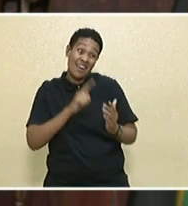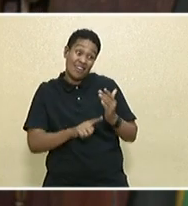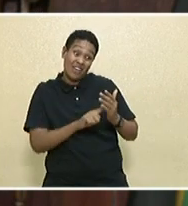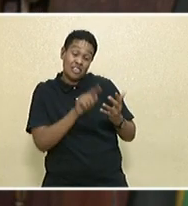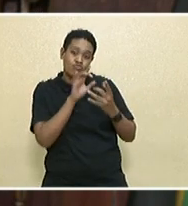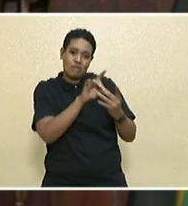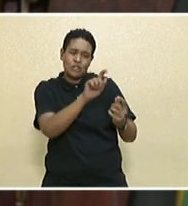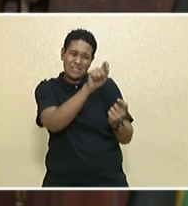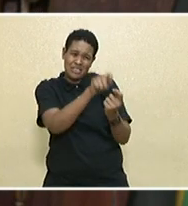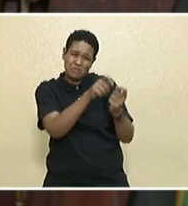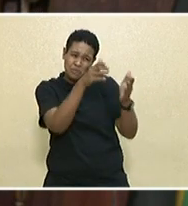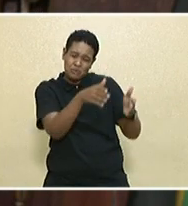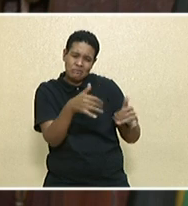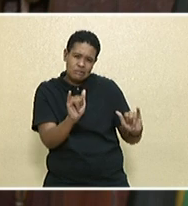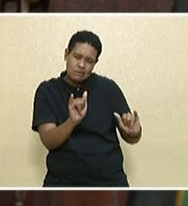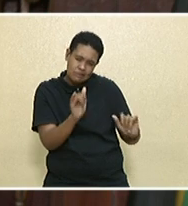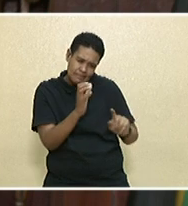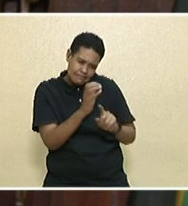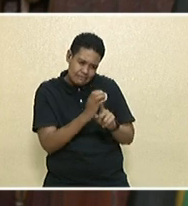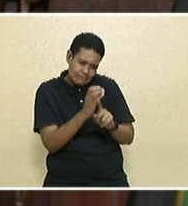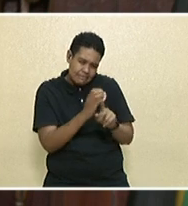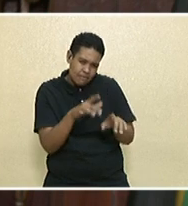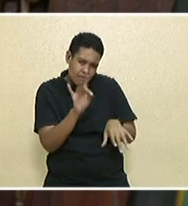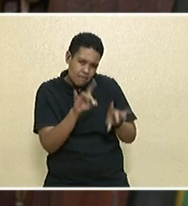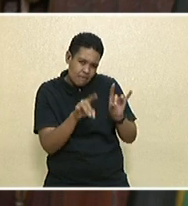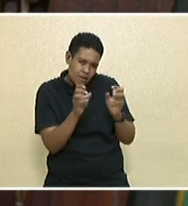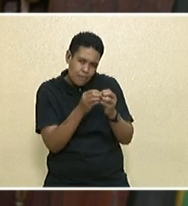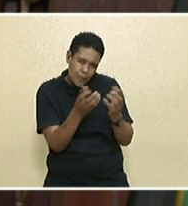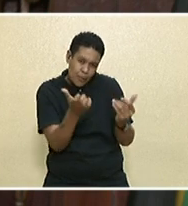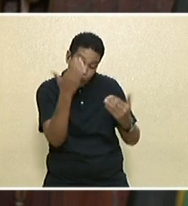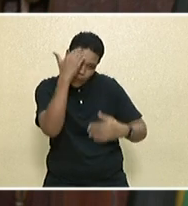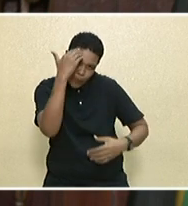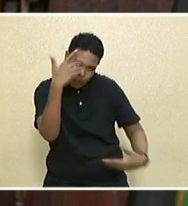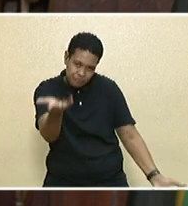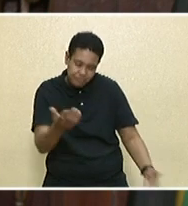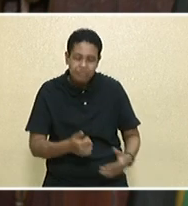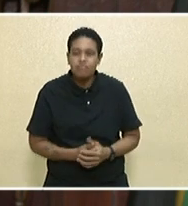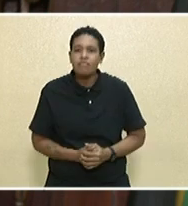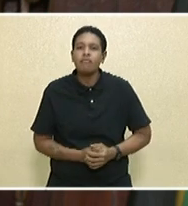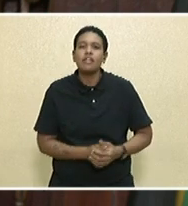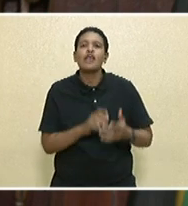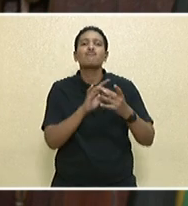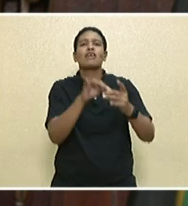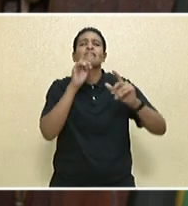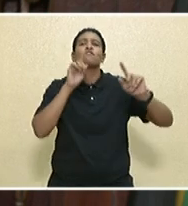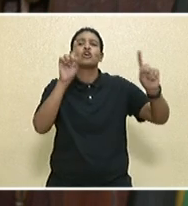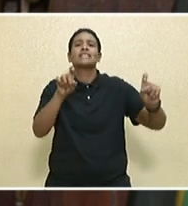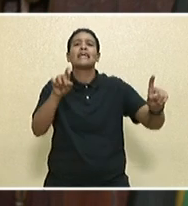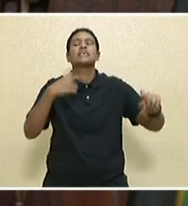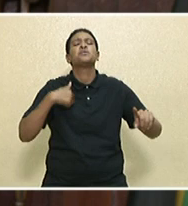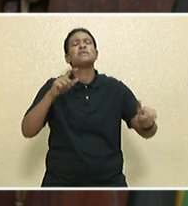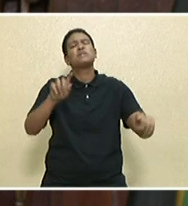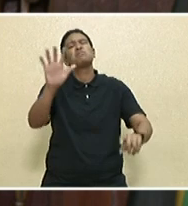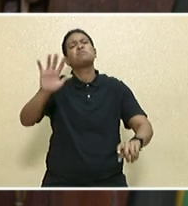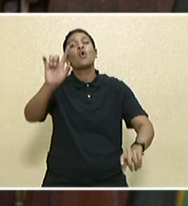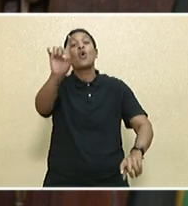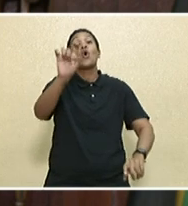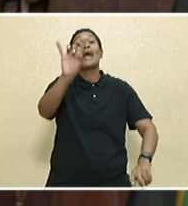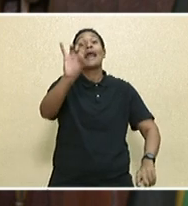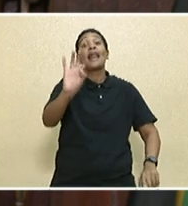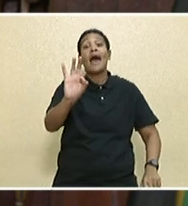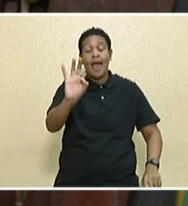individual continues. In terms of testing, we have now tested